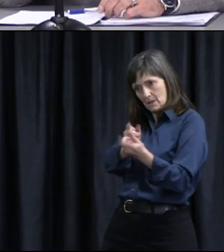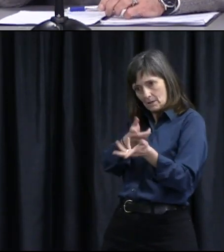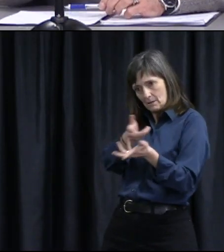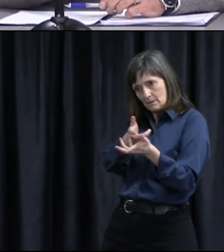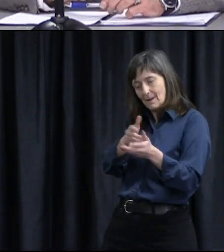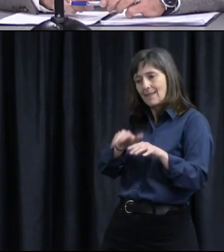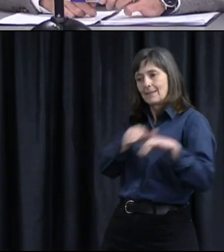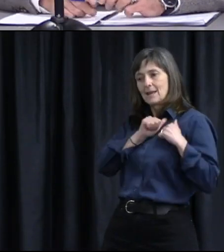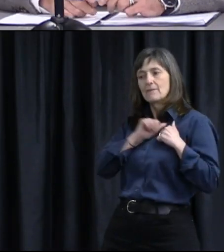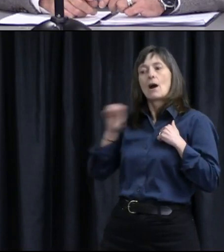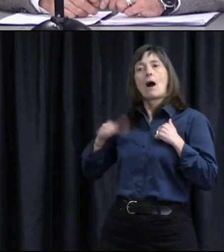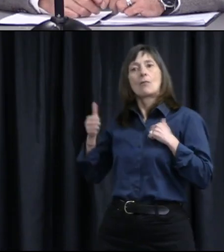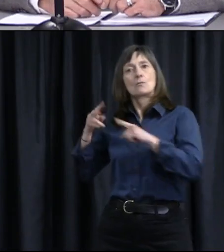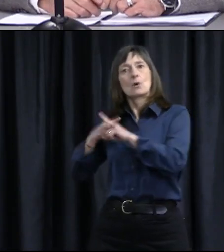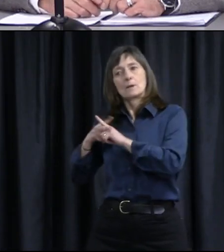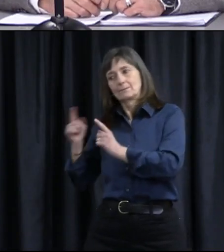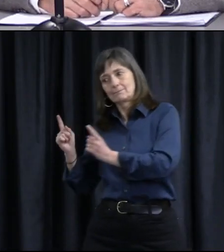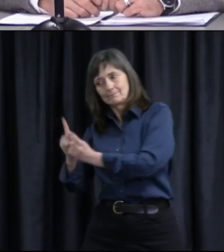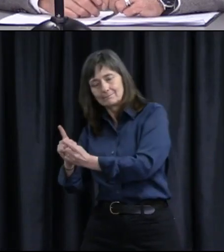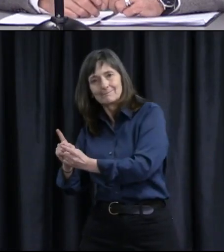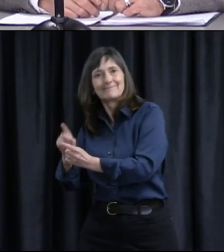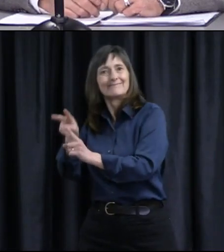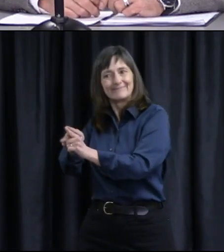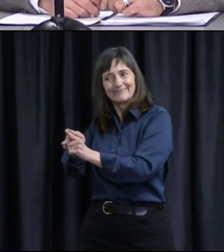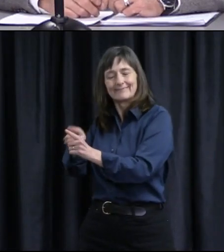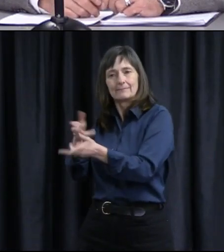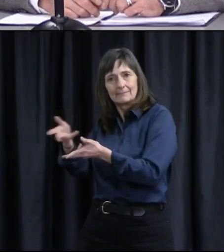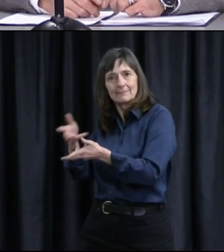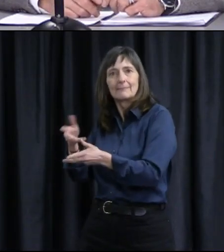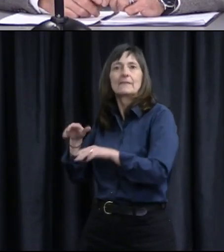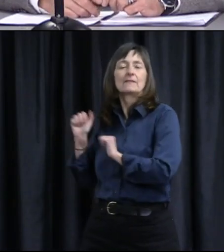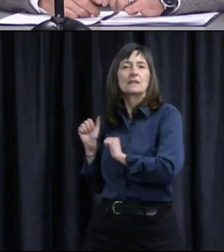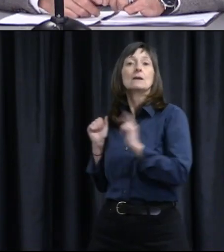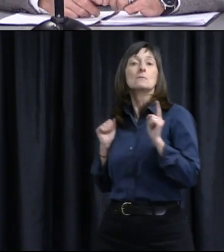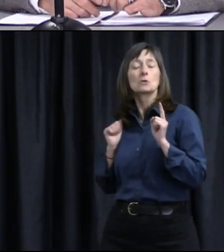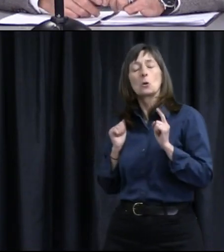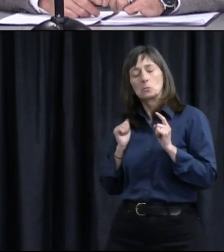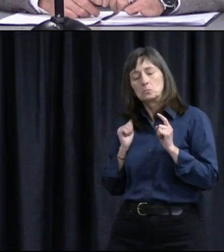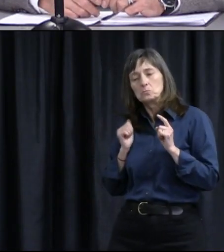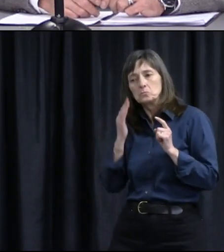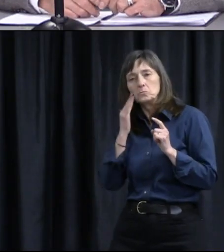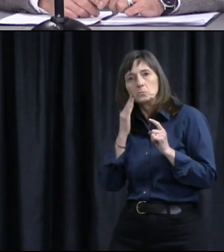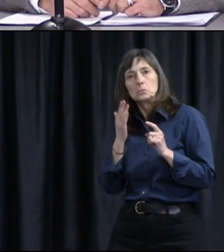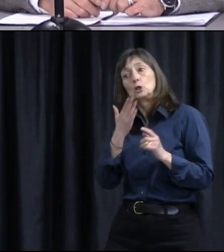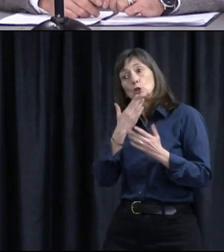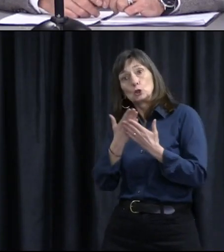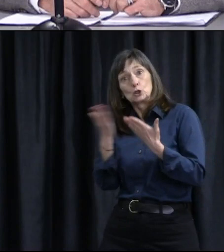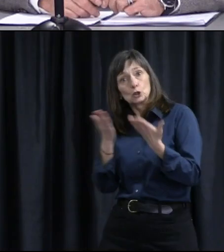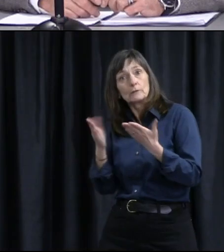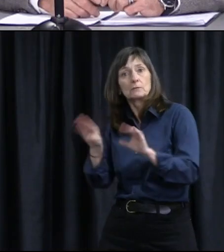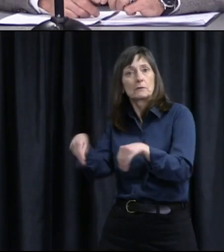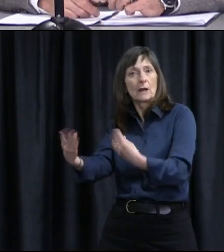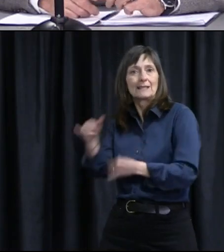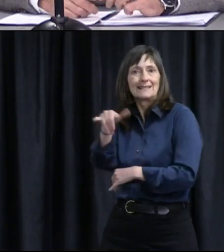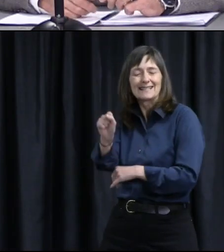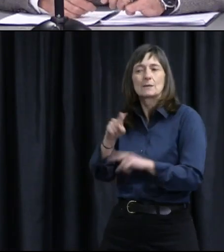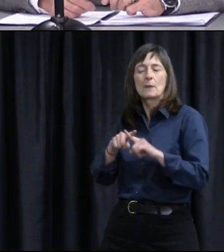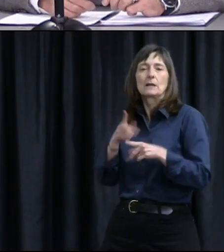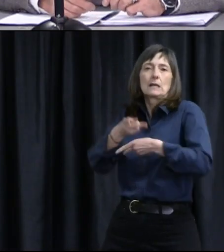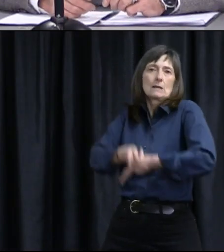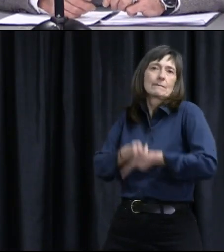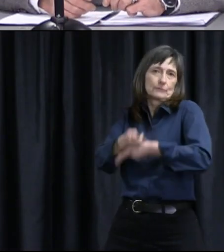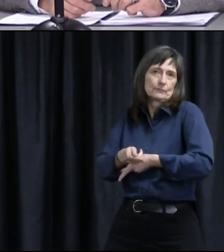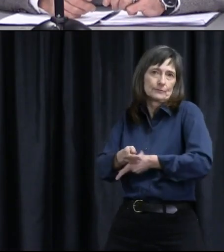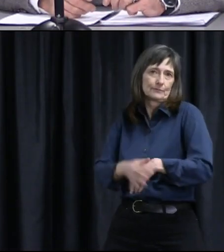people, I think it's important that you acknowledge that there is a business there is a service there to be provided. I think